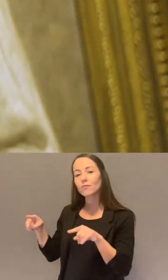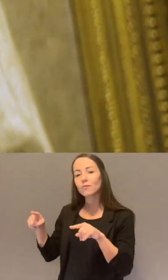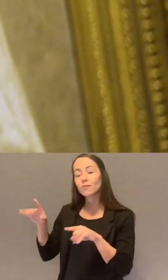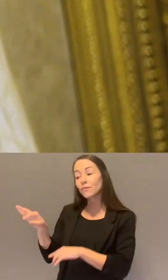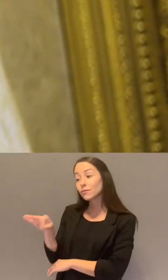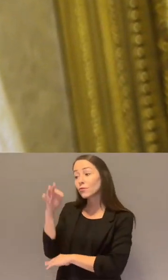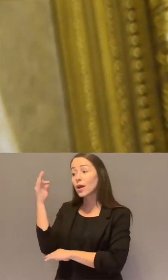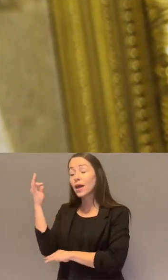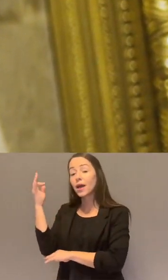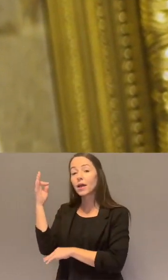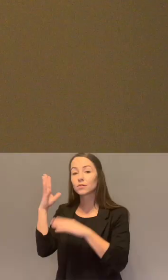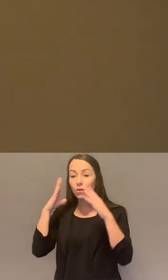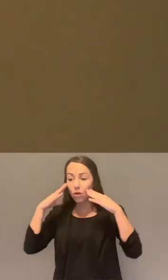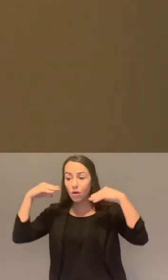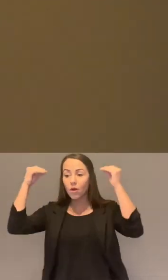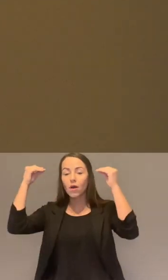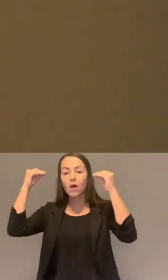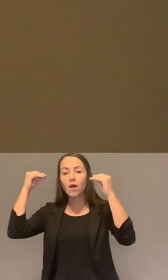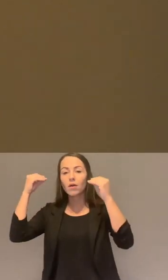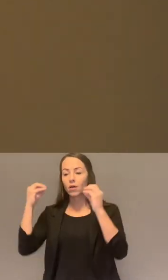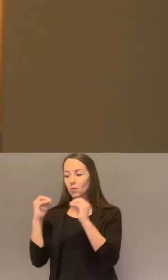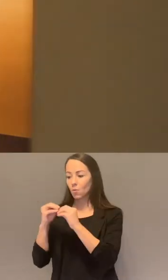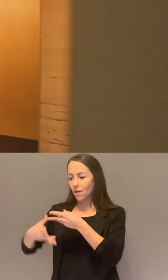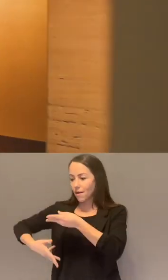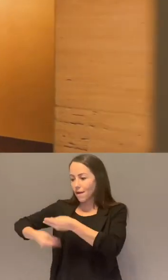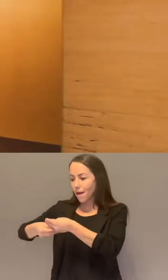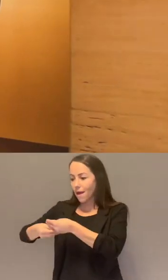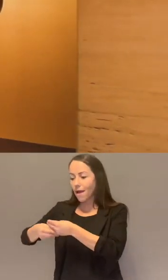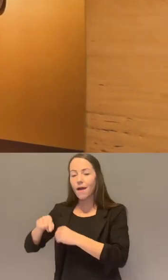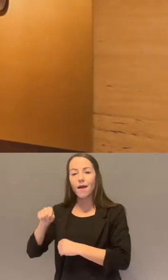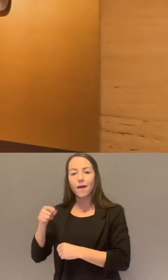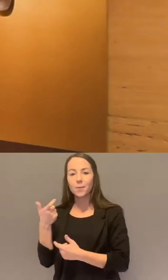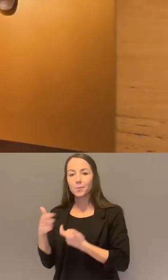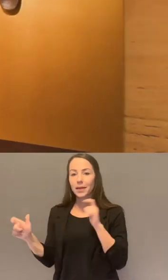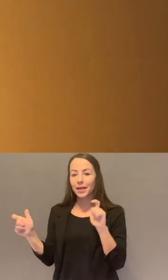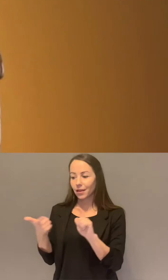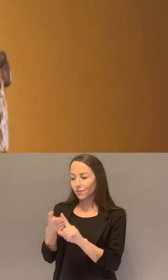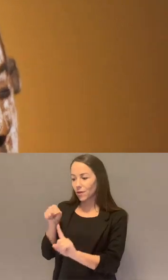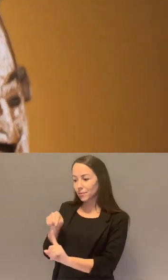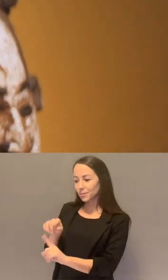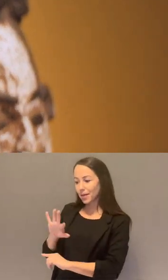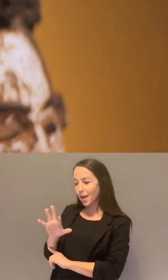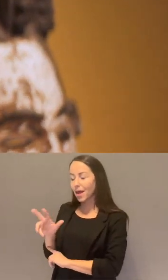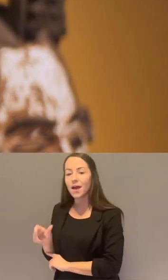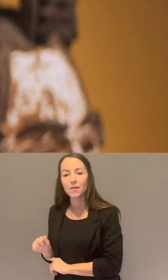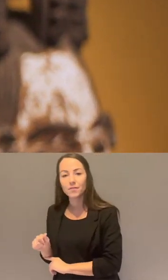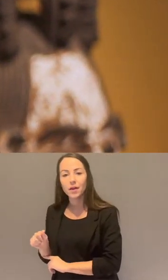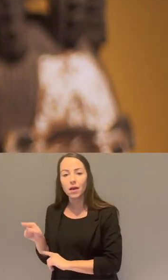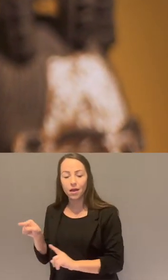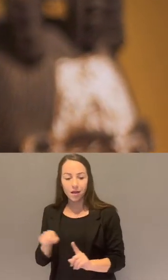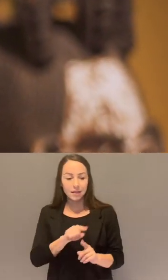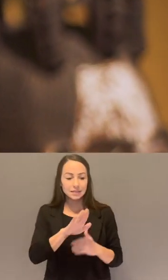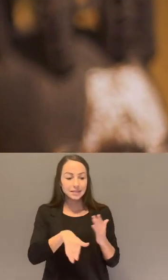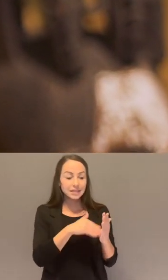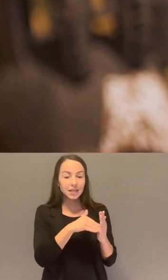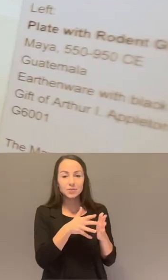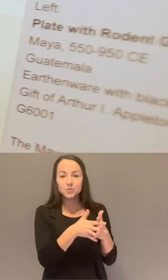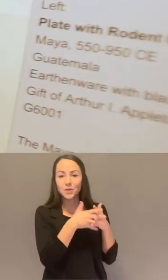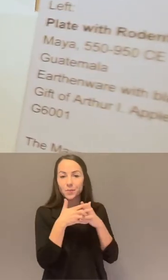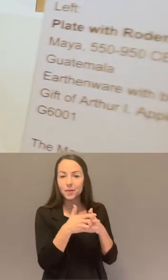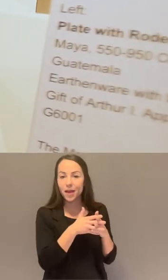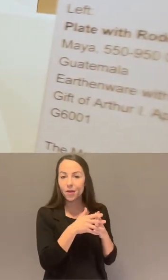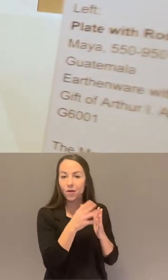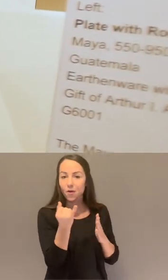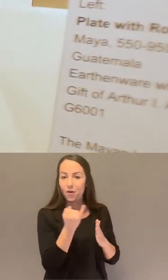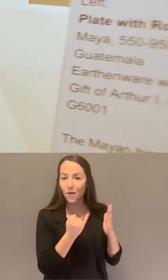France and Holland, then wanted to round things off and bought big collections of the African art and the